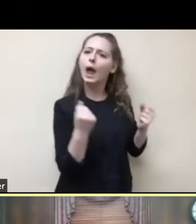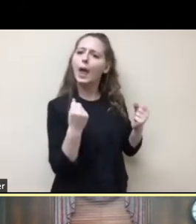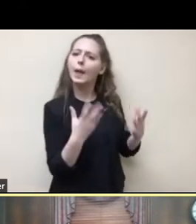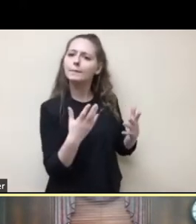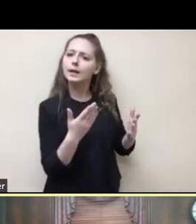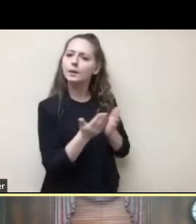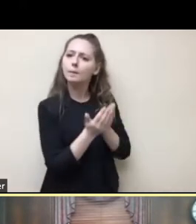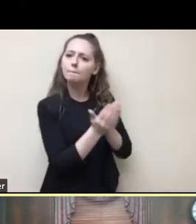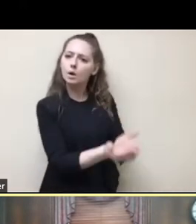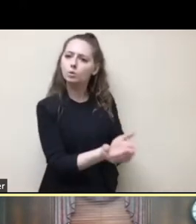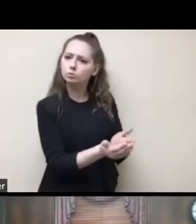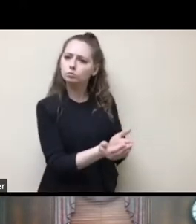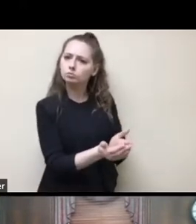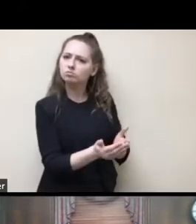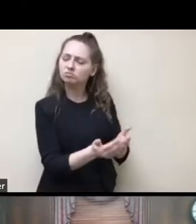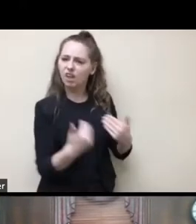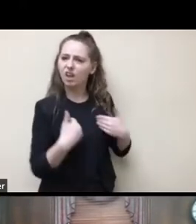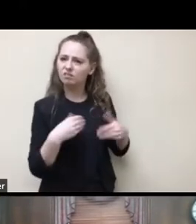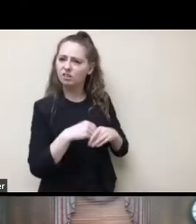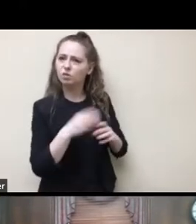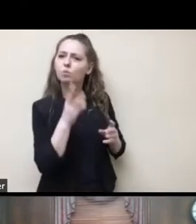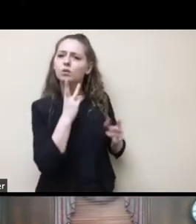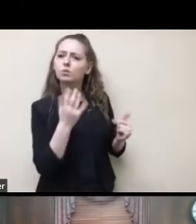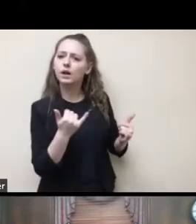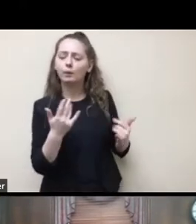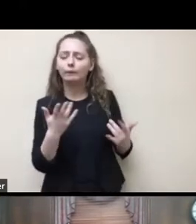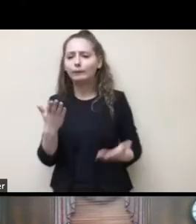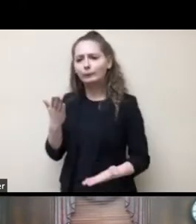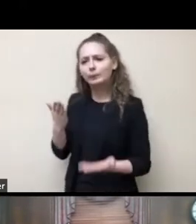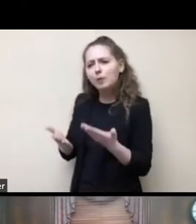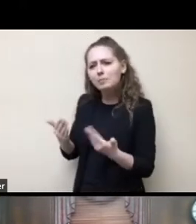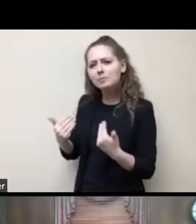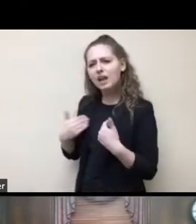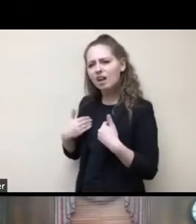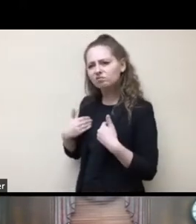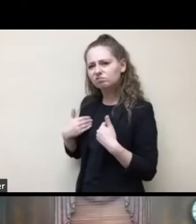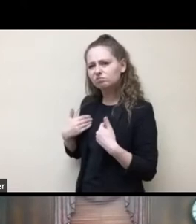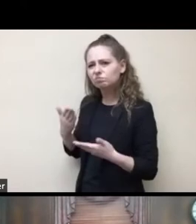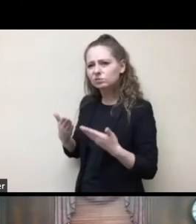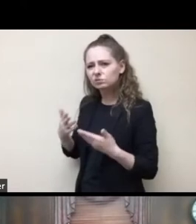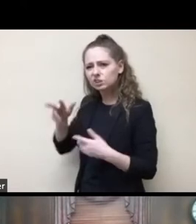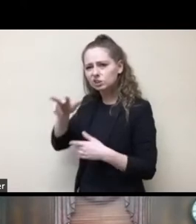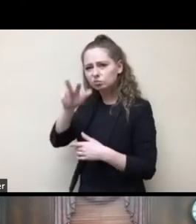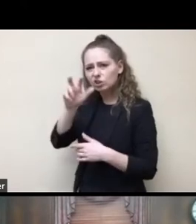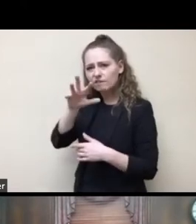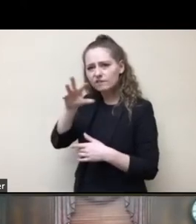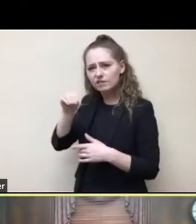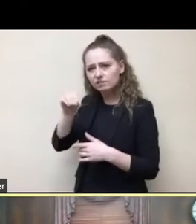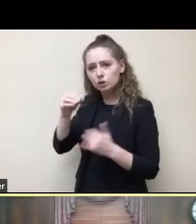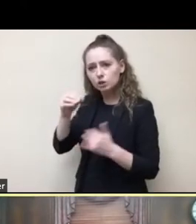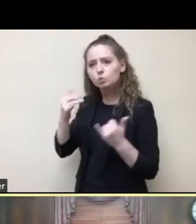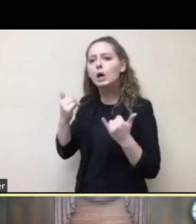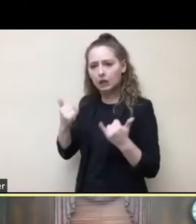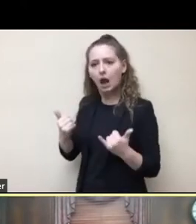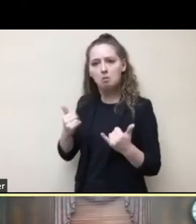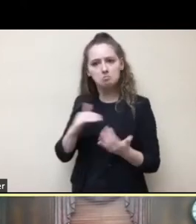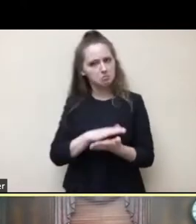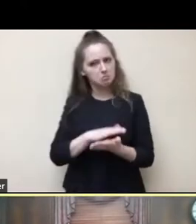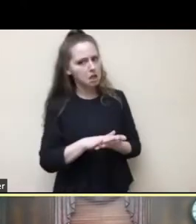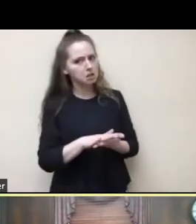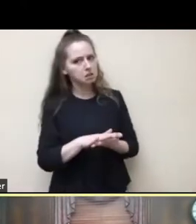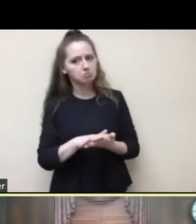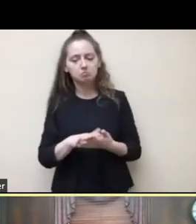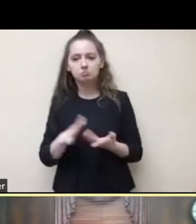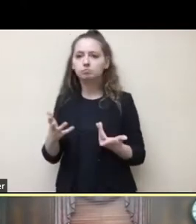right now? We probably have 350 right now. Nice. again, as I